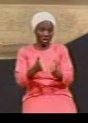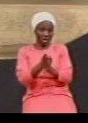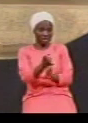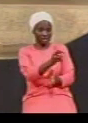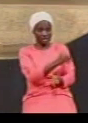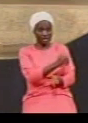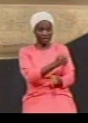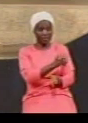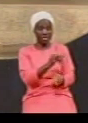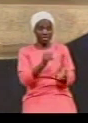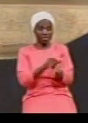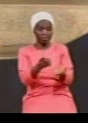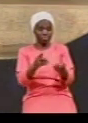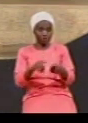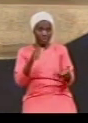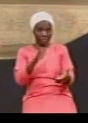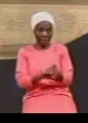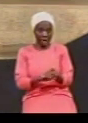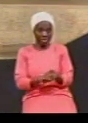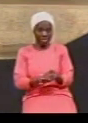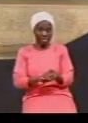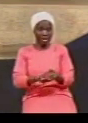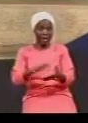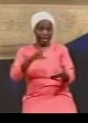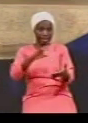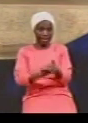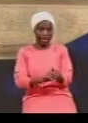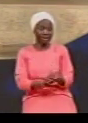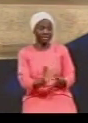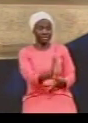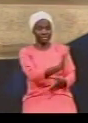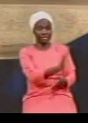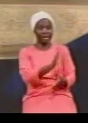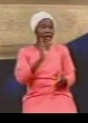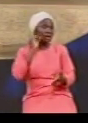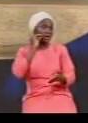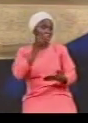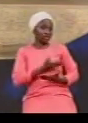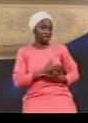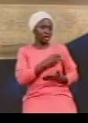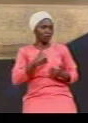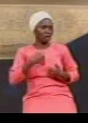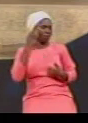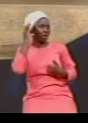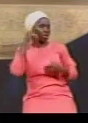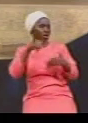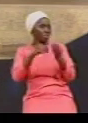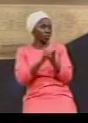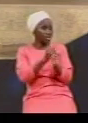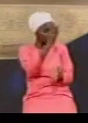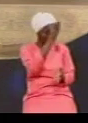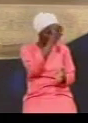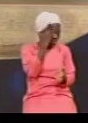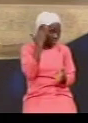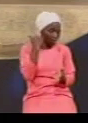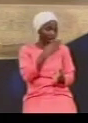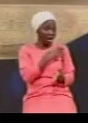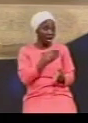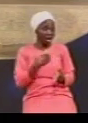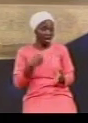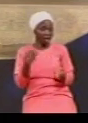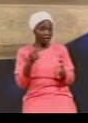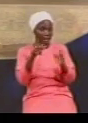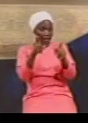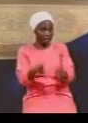daughter in marriage. And you have heard about that father. And the person